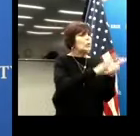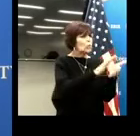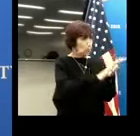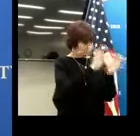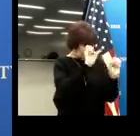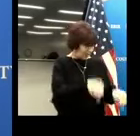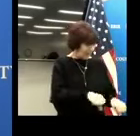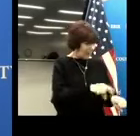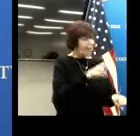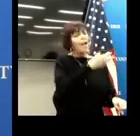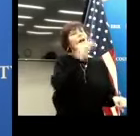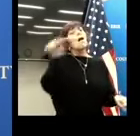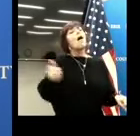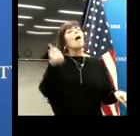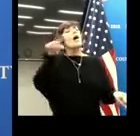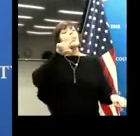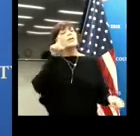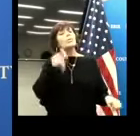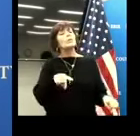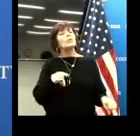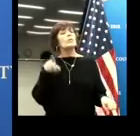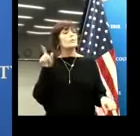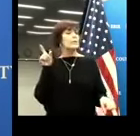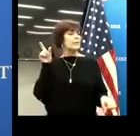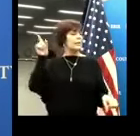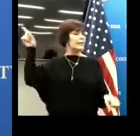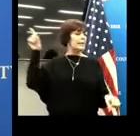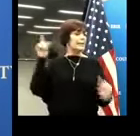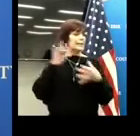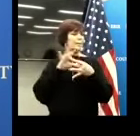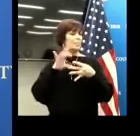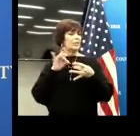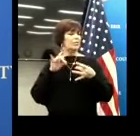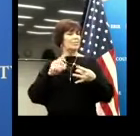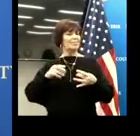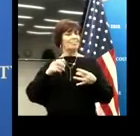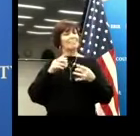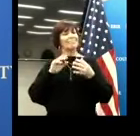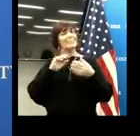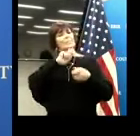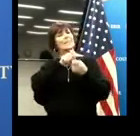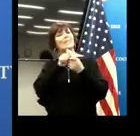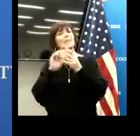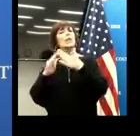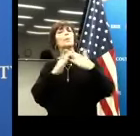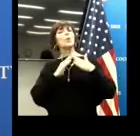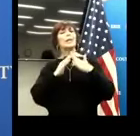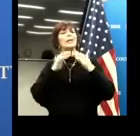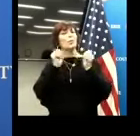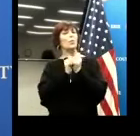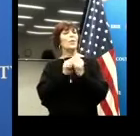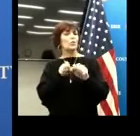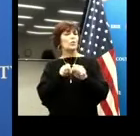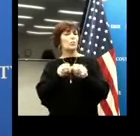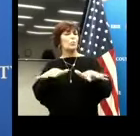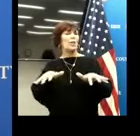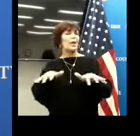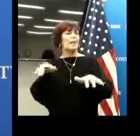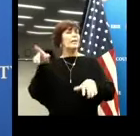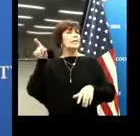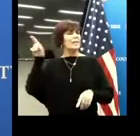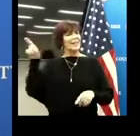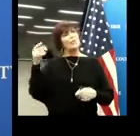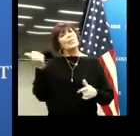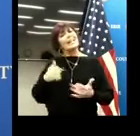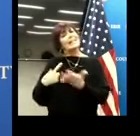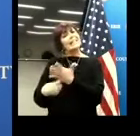question on this is, the governor mentioned 5 specific communities with high spread in his presentation. Was there any conversation or